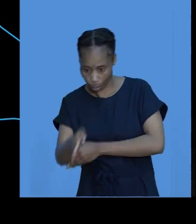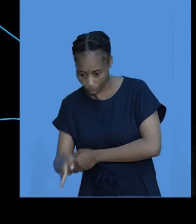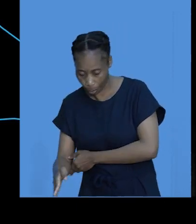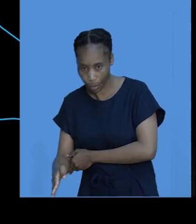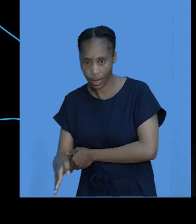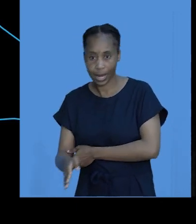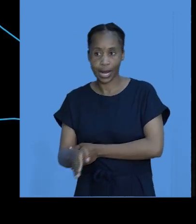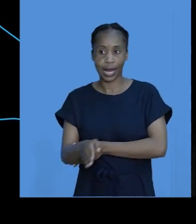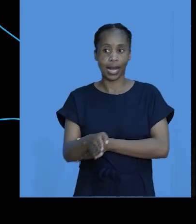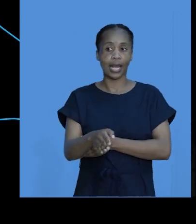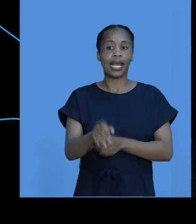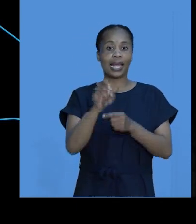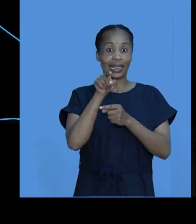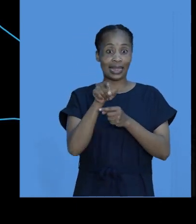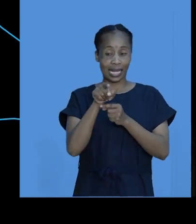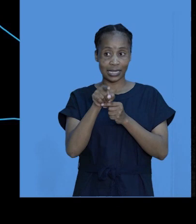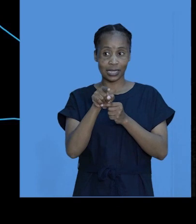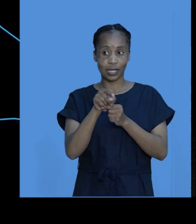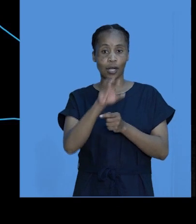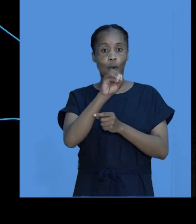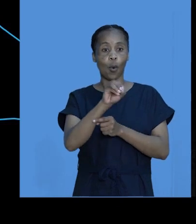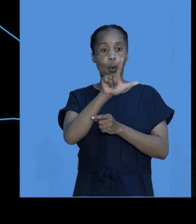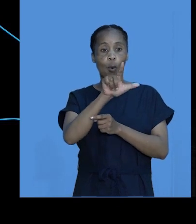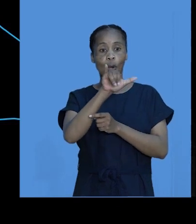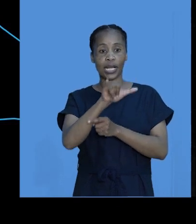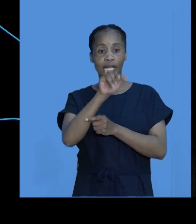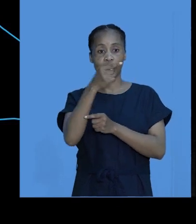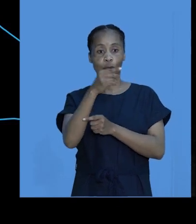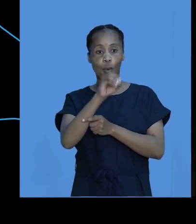an oligopoly, so I say this is oligopoly,